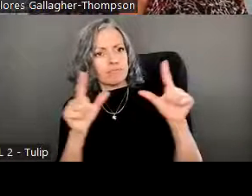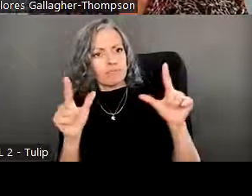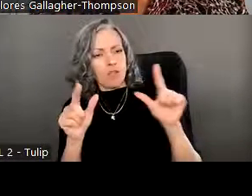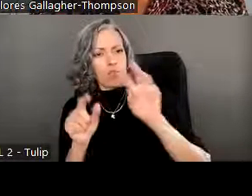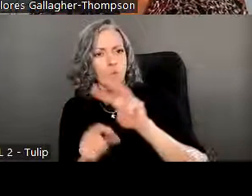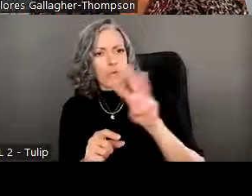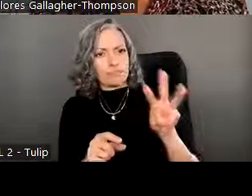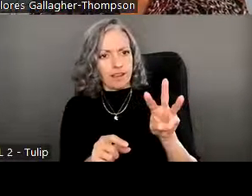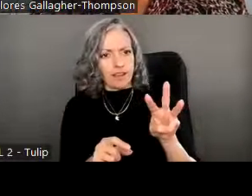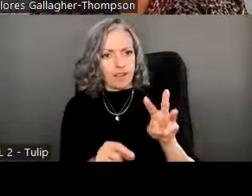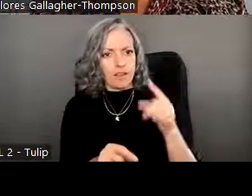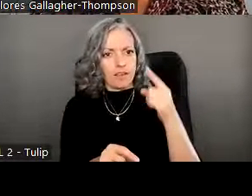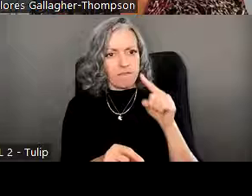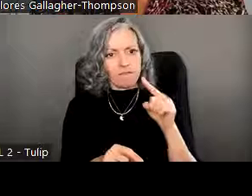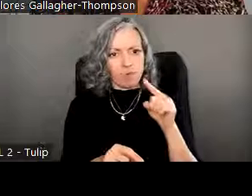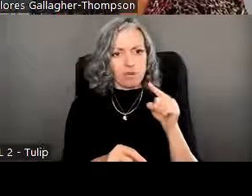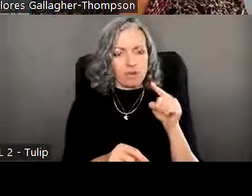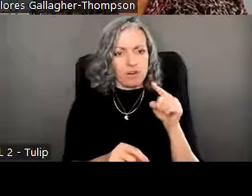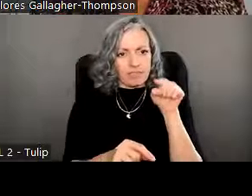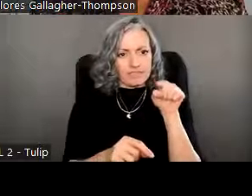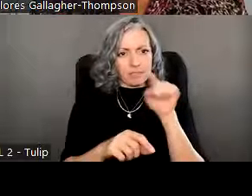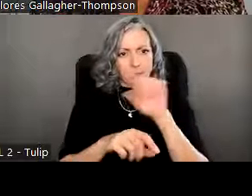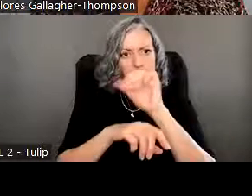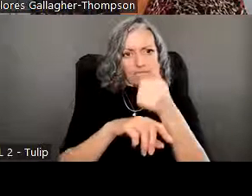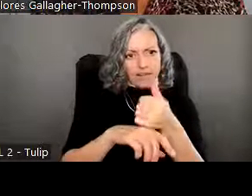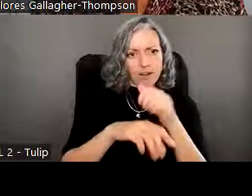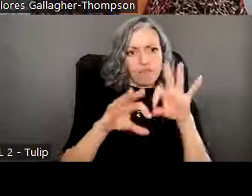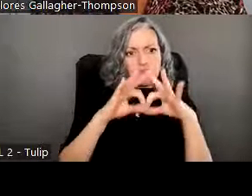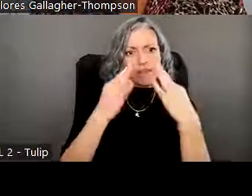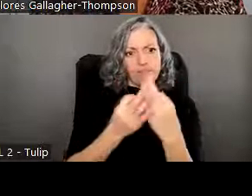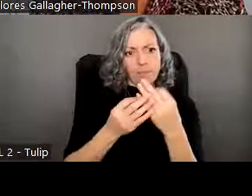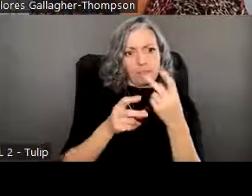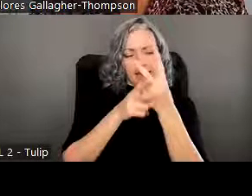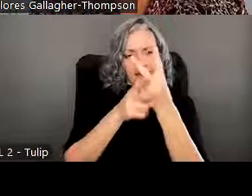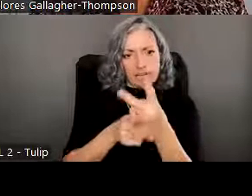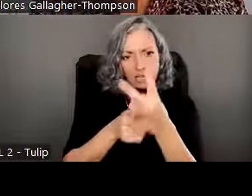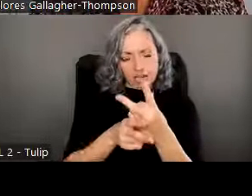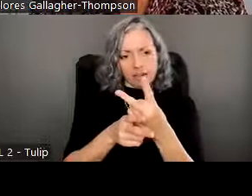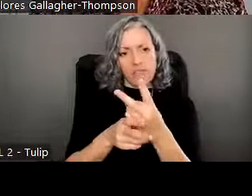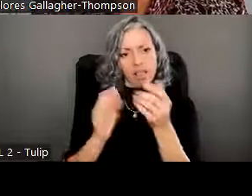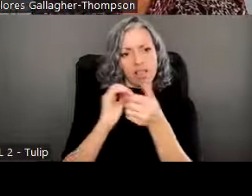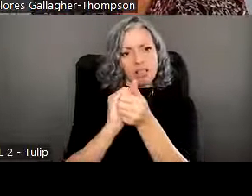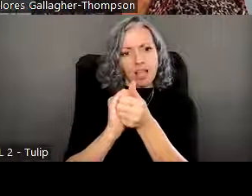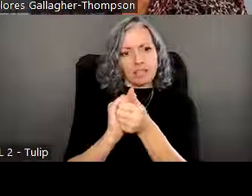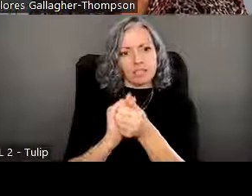for the resource that's been created by Family Caregiver Alliance and Benjamin Rose Institute working together. It's